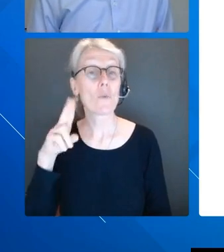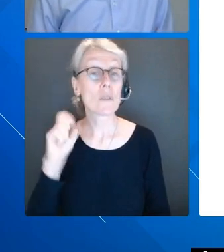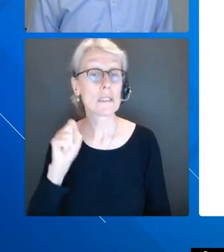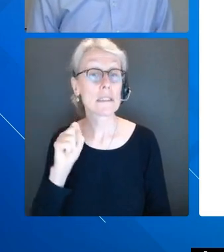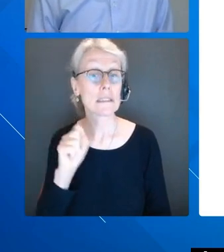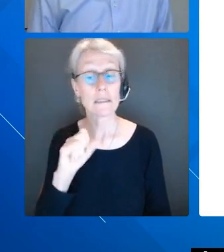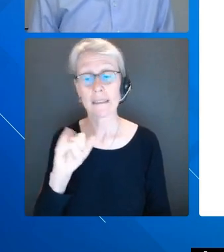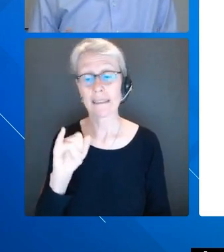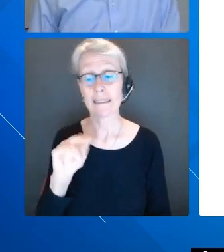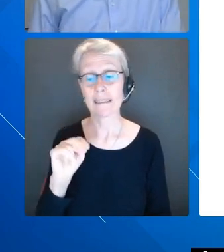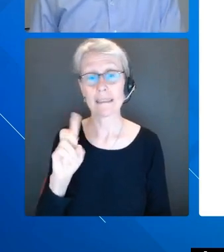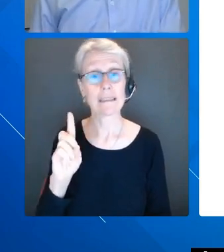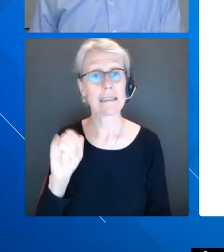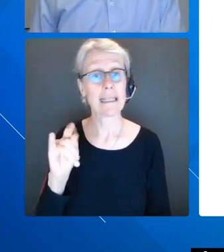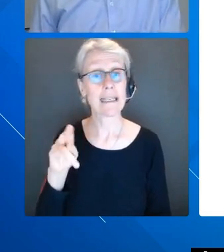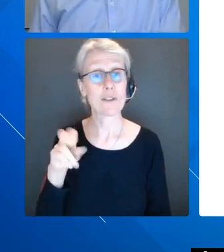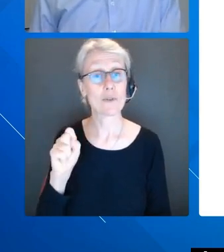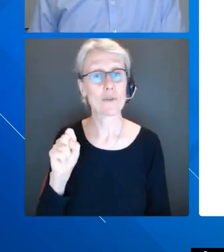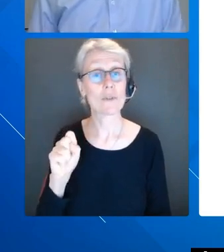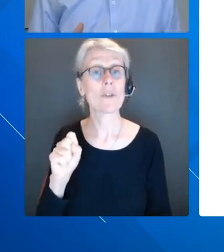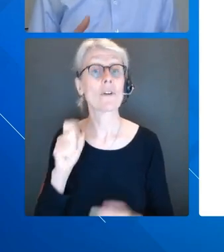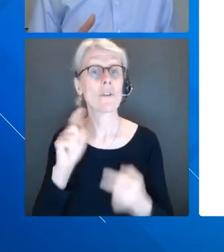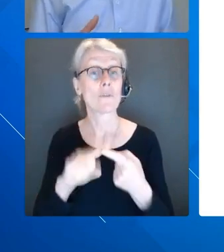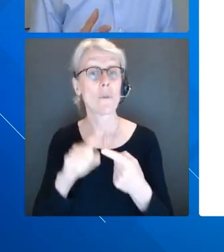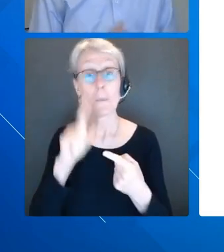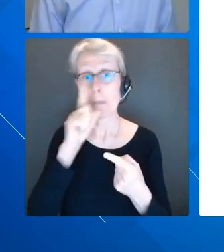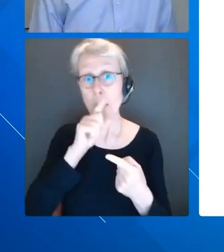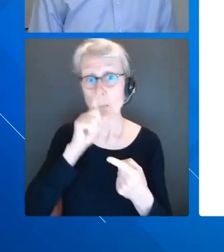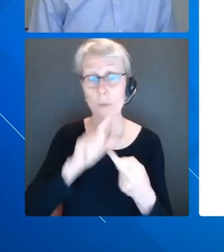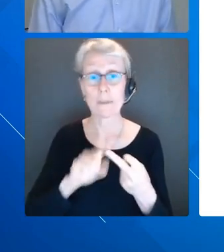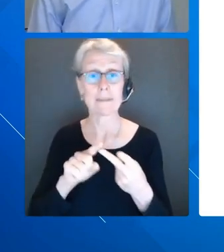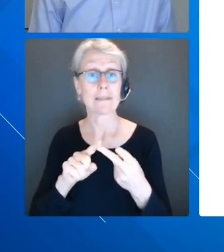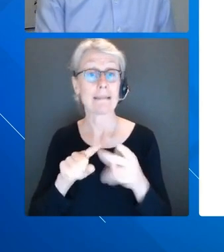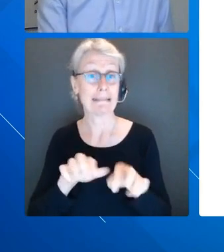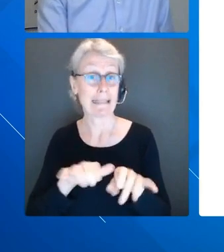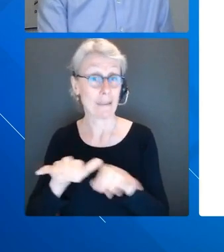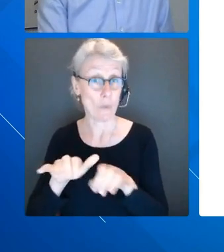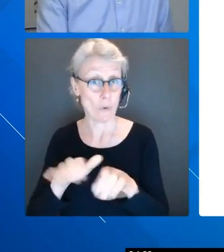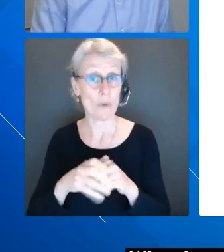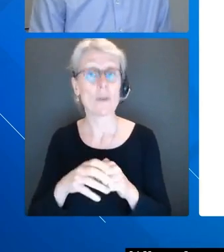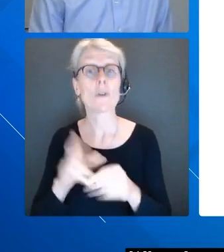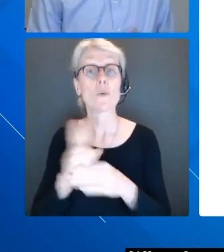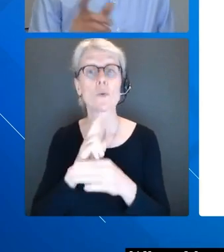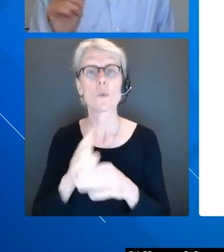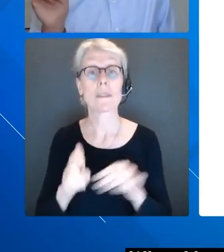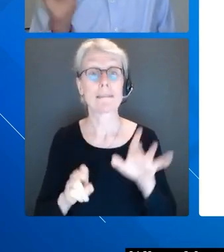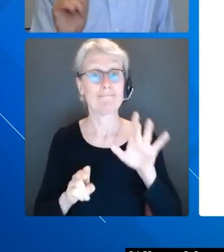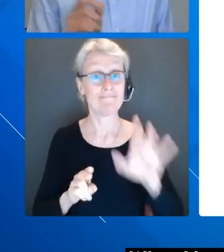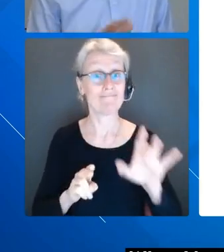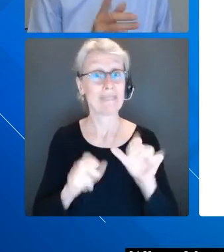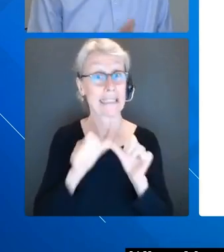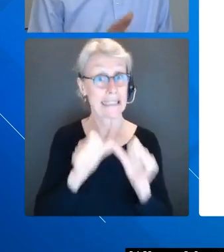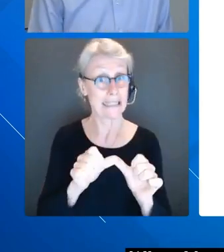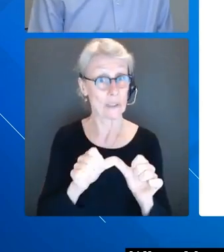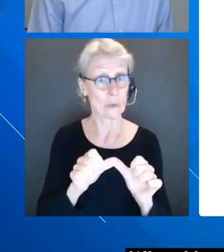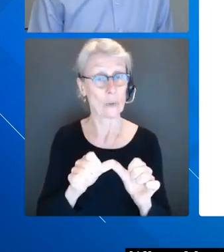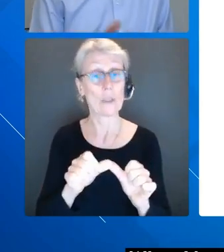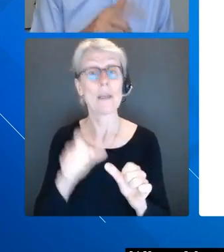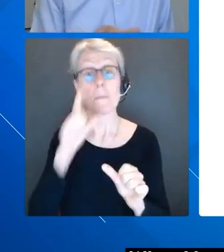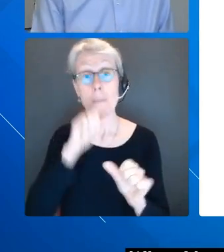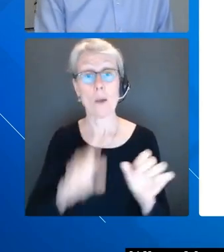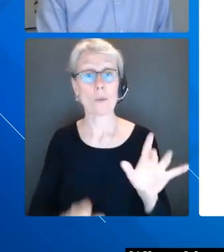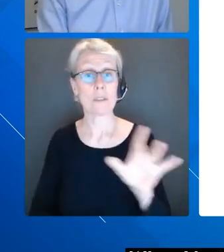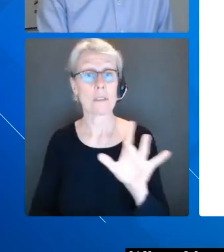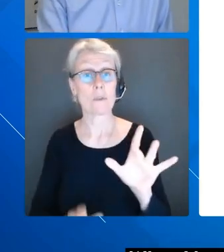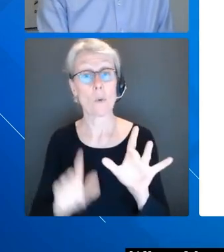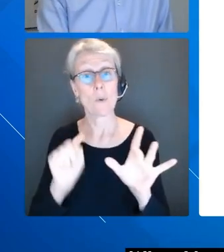used, remember that they have to show for both mouse and keyboard. So here's a continue button When I both hover over it and tab to it,